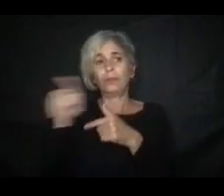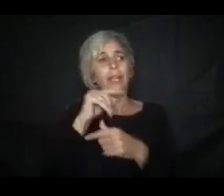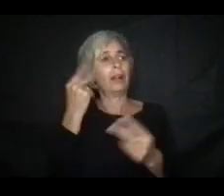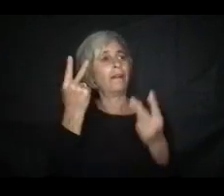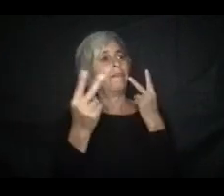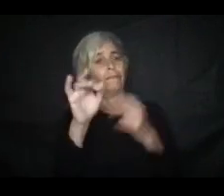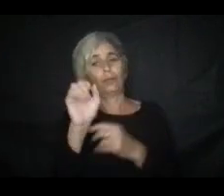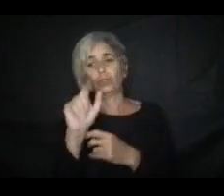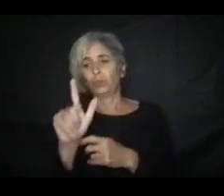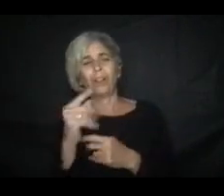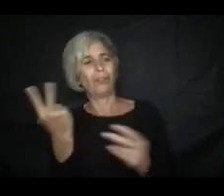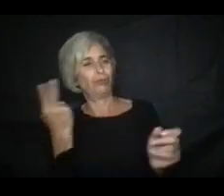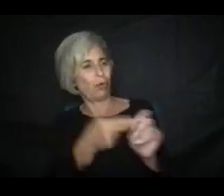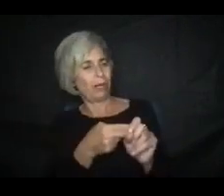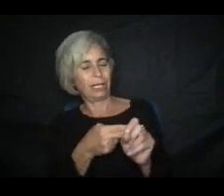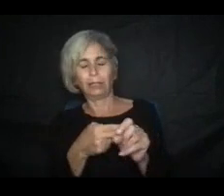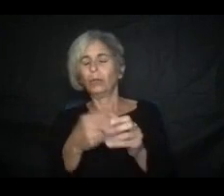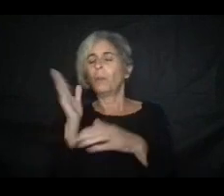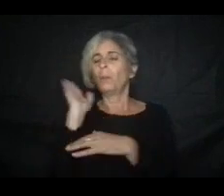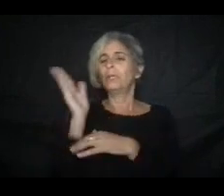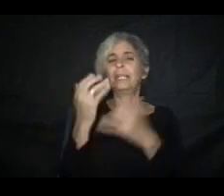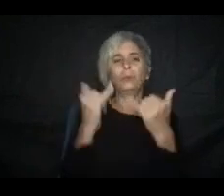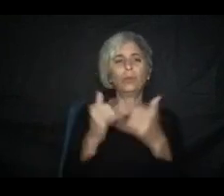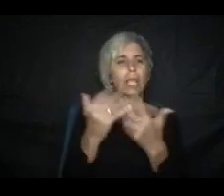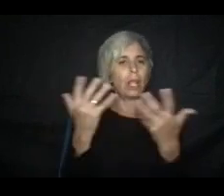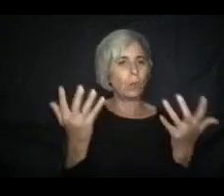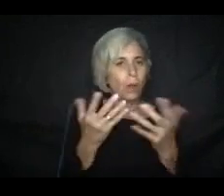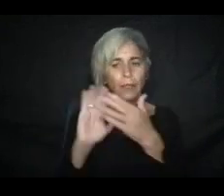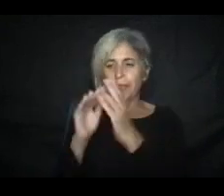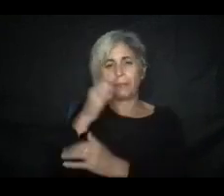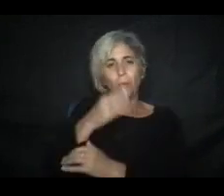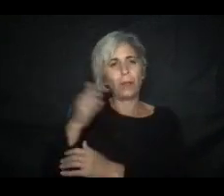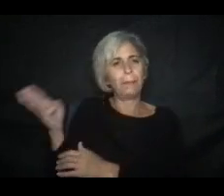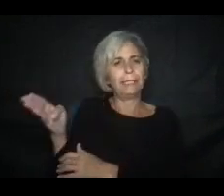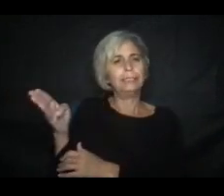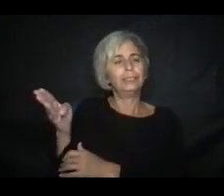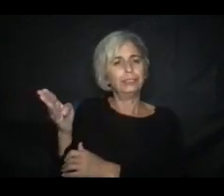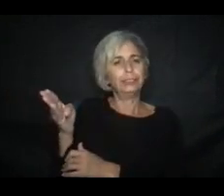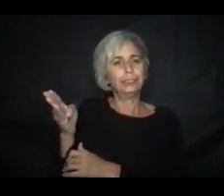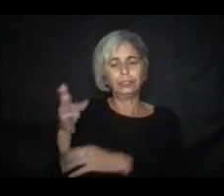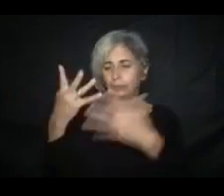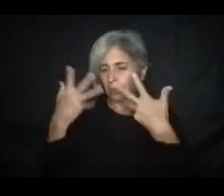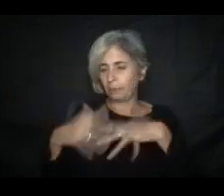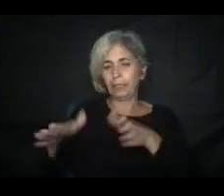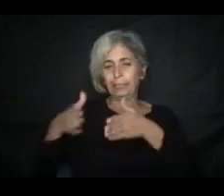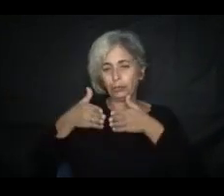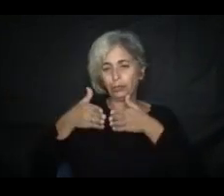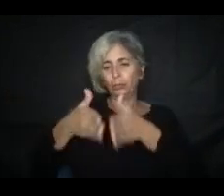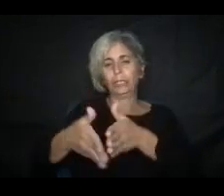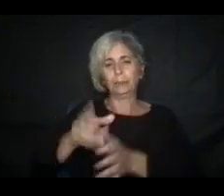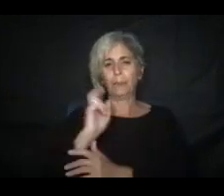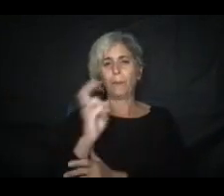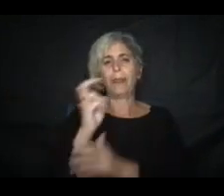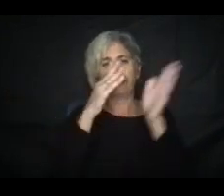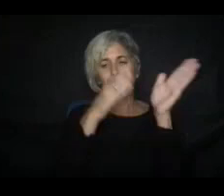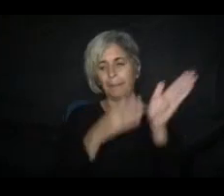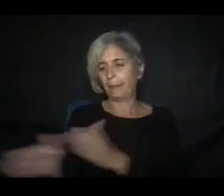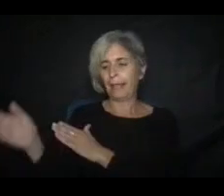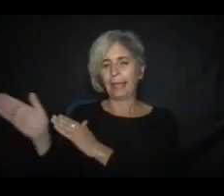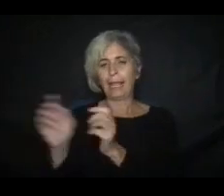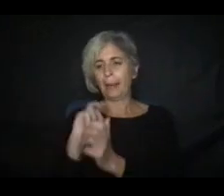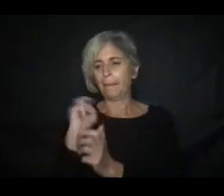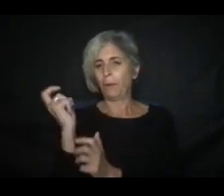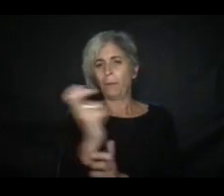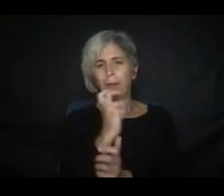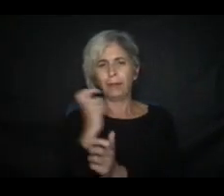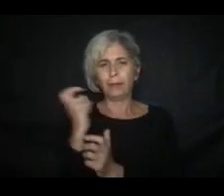virtually. What we are presenting today is the City of Boynton Beach's Complete Street Mobility Plan and Mobility Fee.